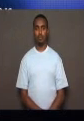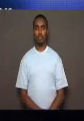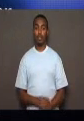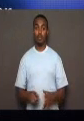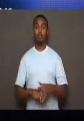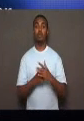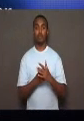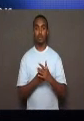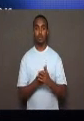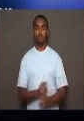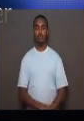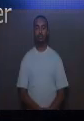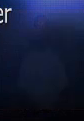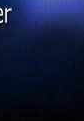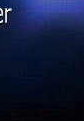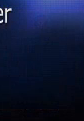Begin.